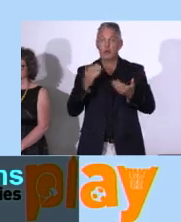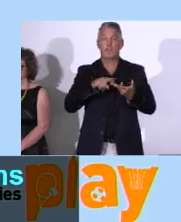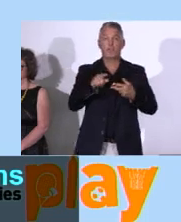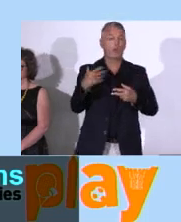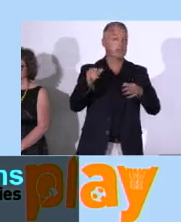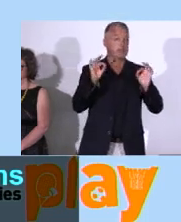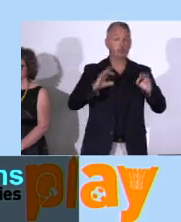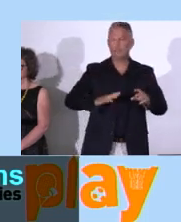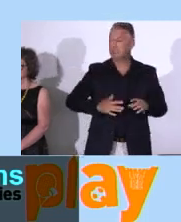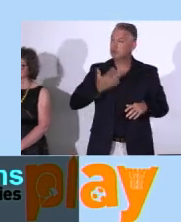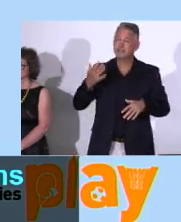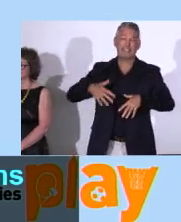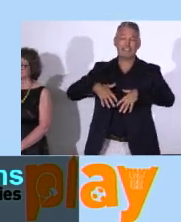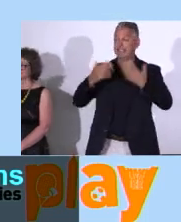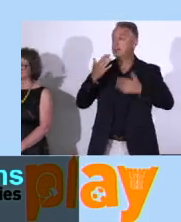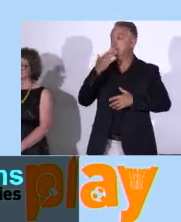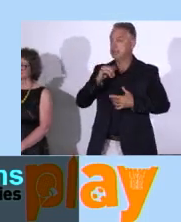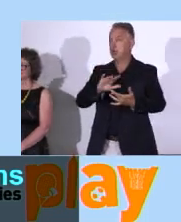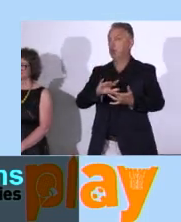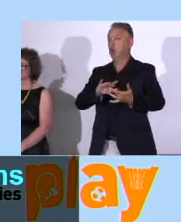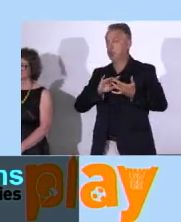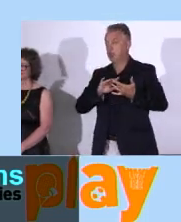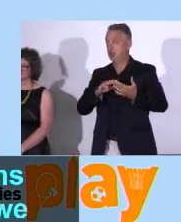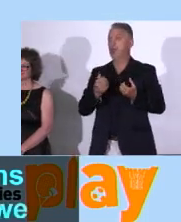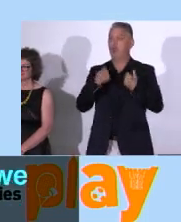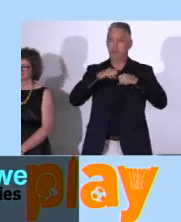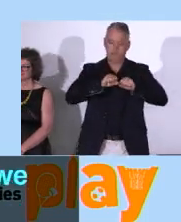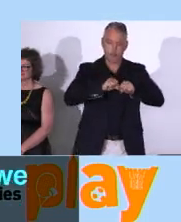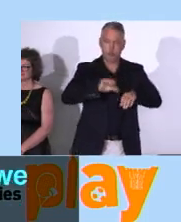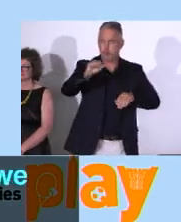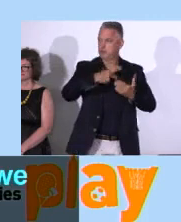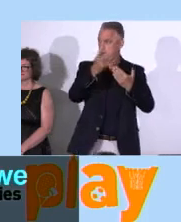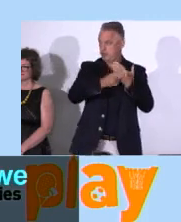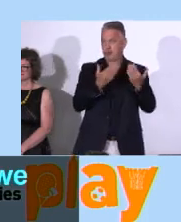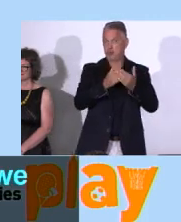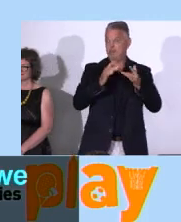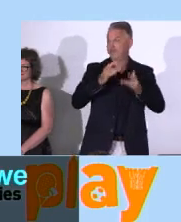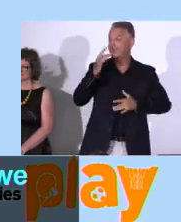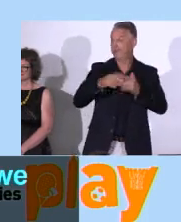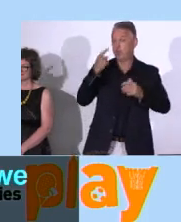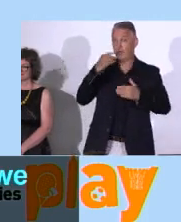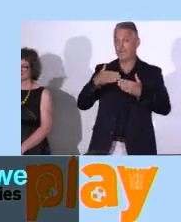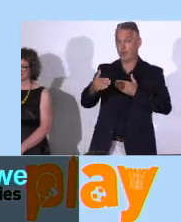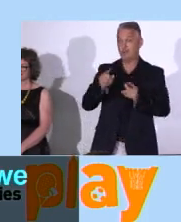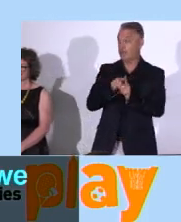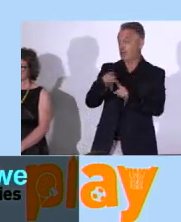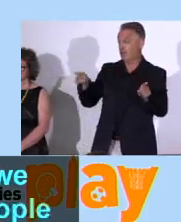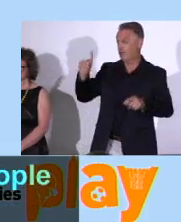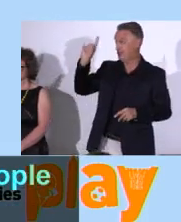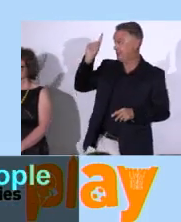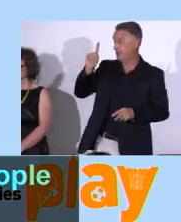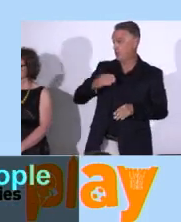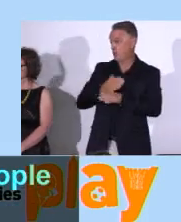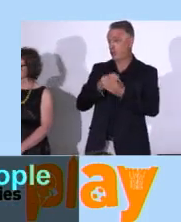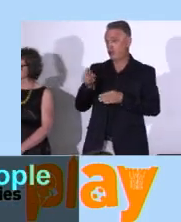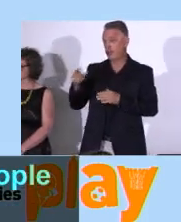also do that. We're basically here for you to get your program in front of as many people as possible. So I look forward to meeting more of you today and working with you in